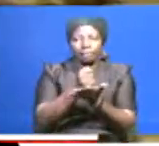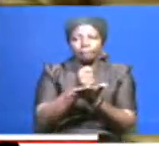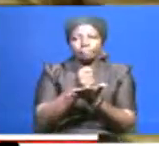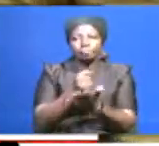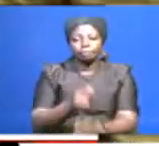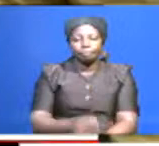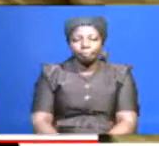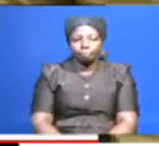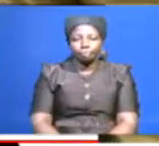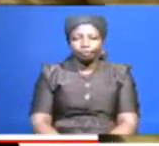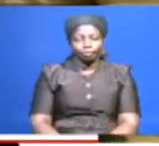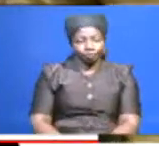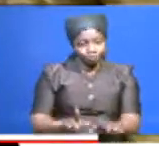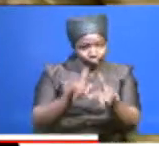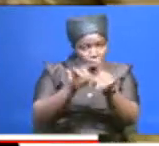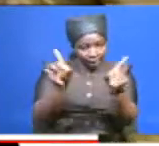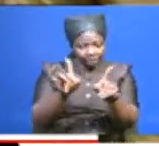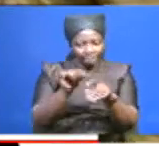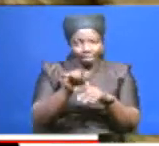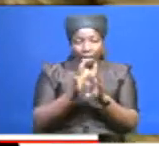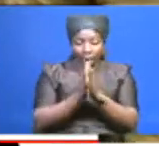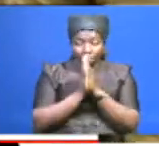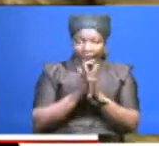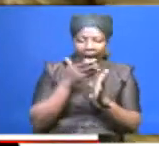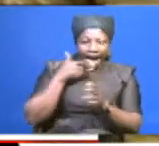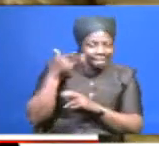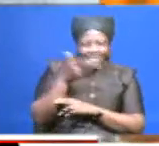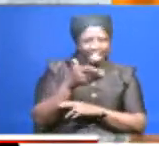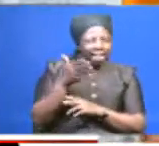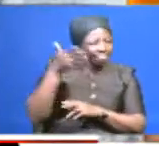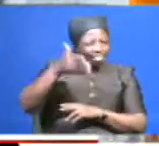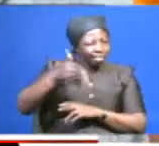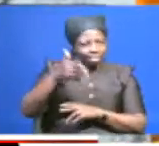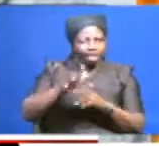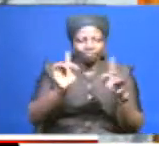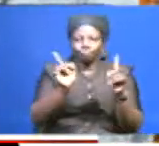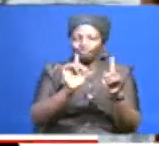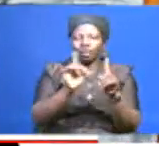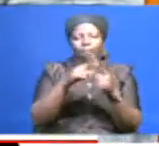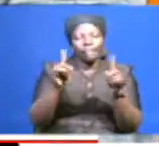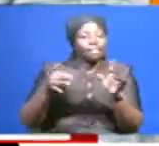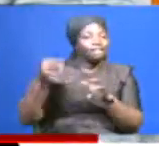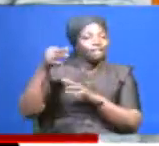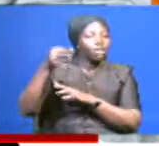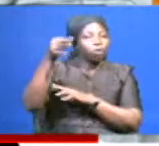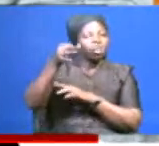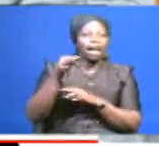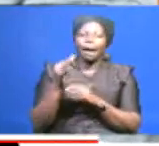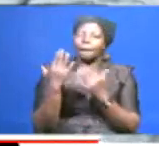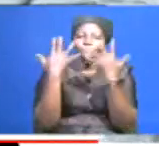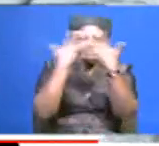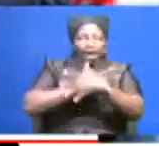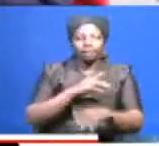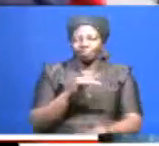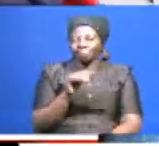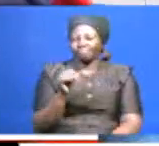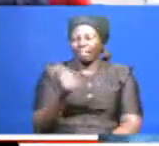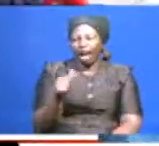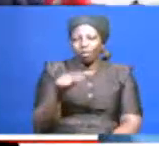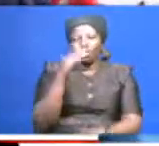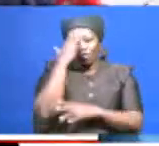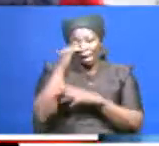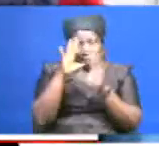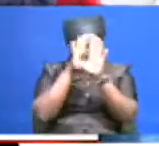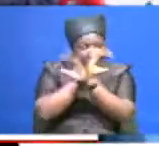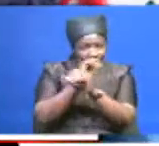Amen. But even though these prayers were not answered instantly, the future is not that gloomy if the president's undertaking on a